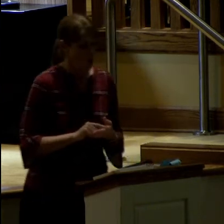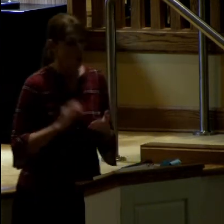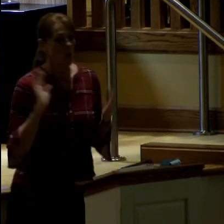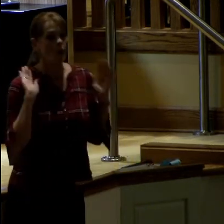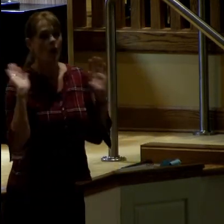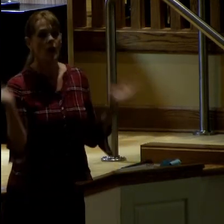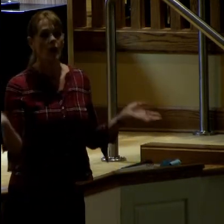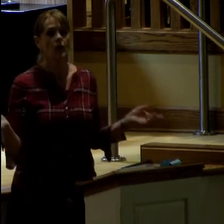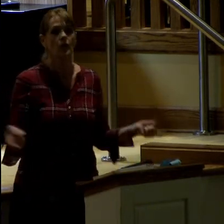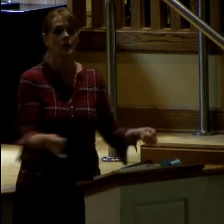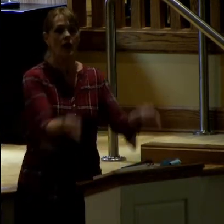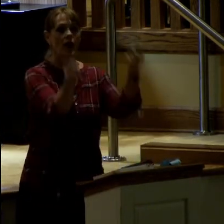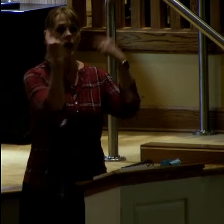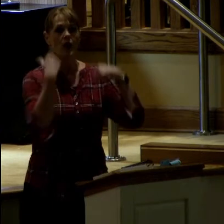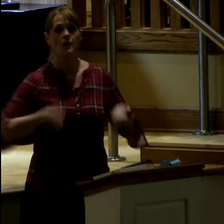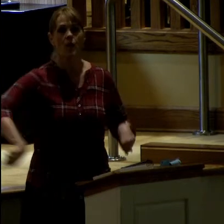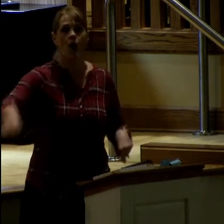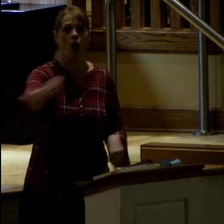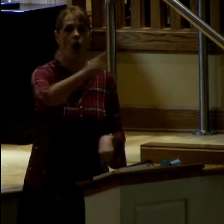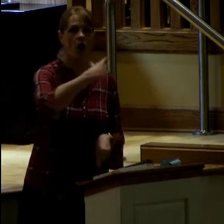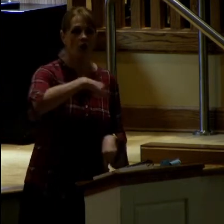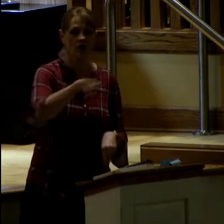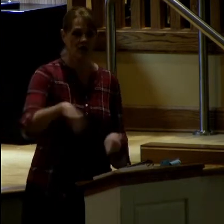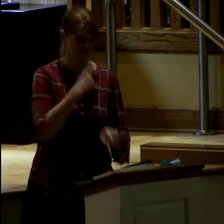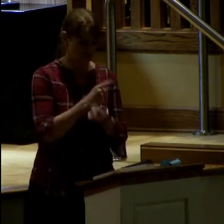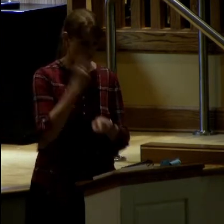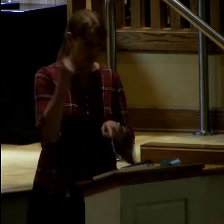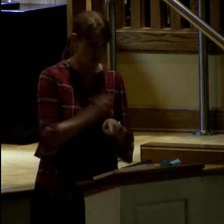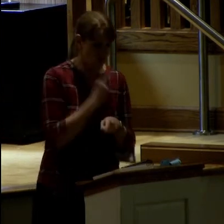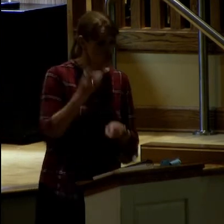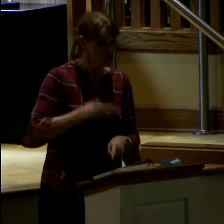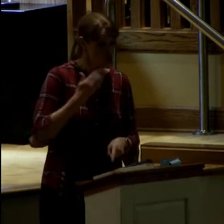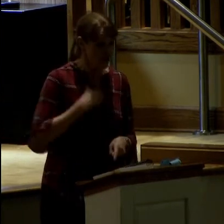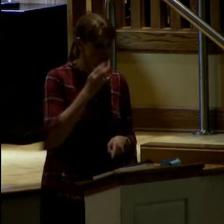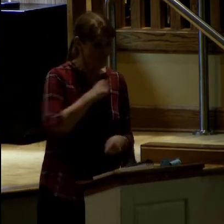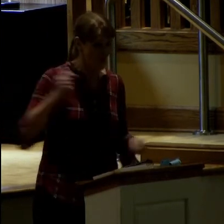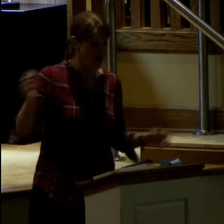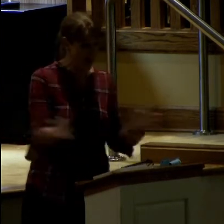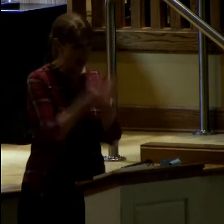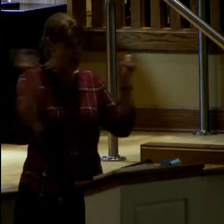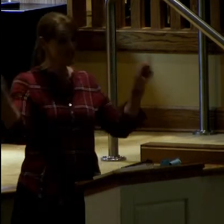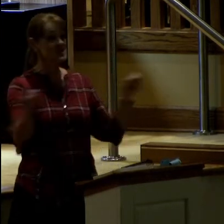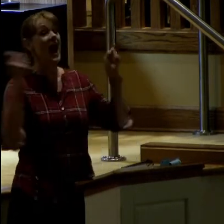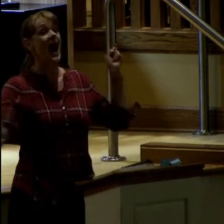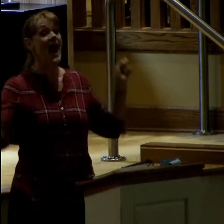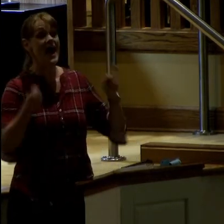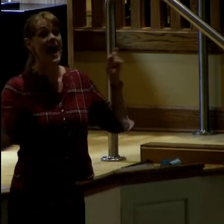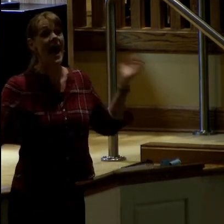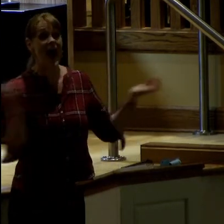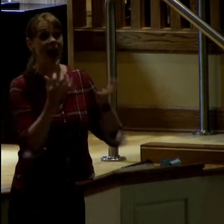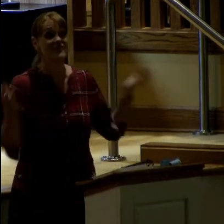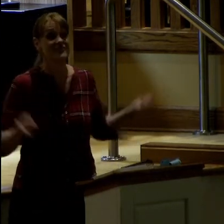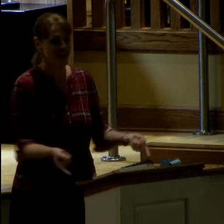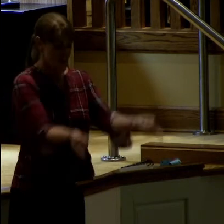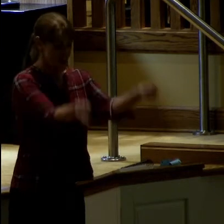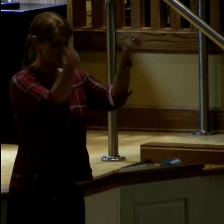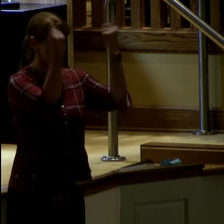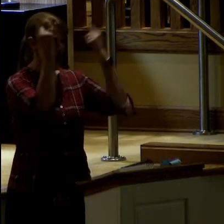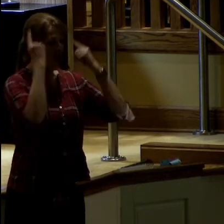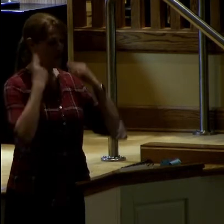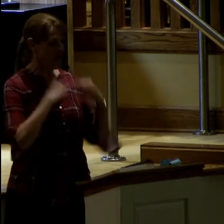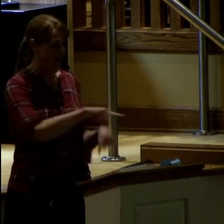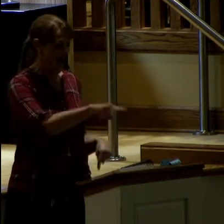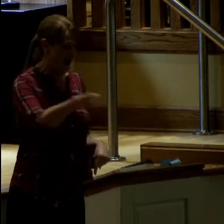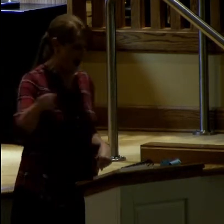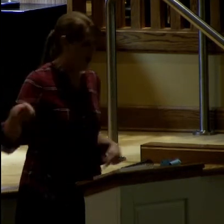Oh, come, all ye faithful, joyful and triumphant.